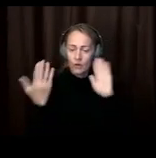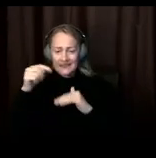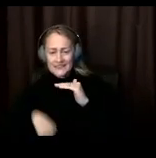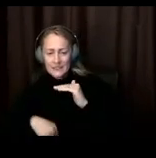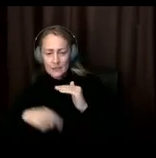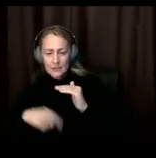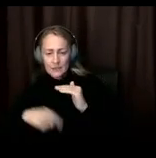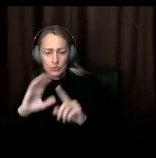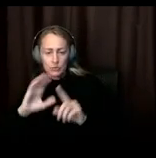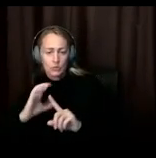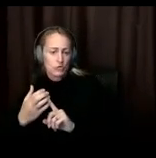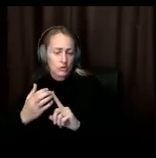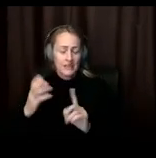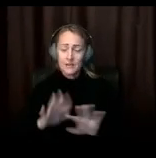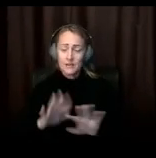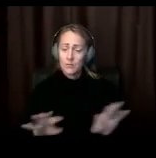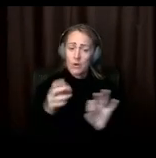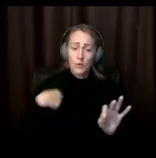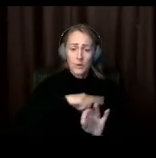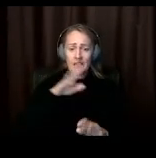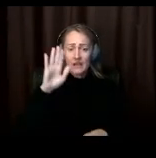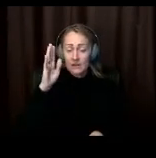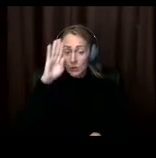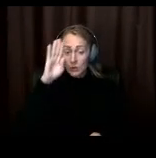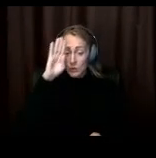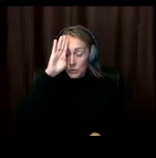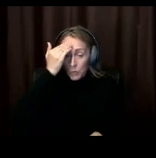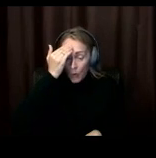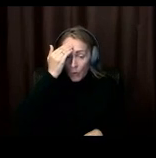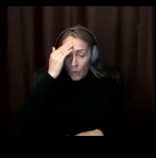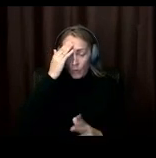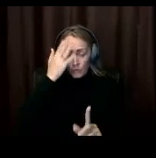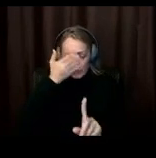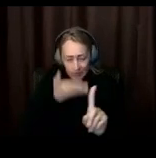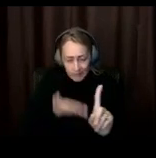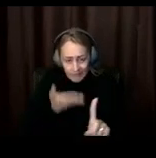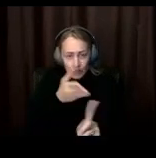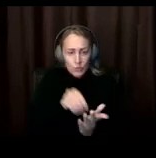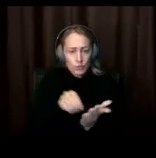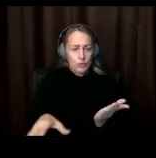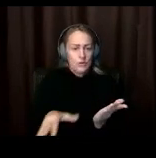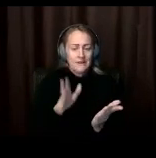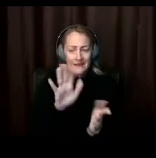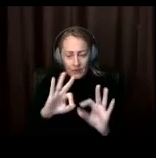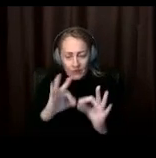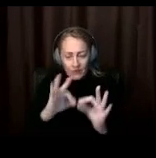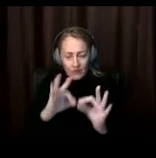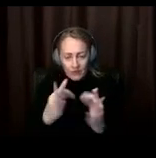to get to know students and families so that we're able to teach them in an anti-racist way.